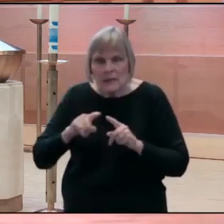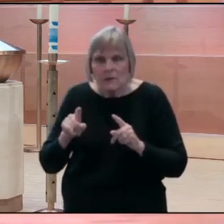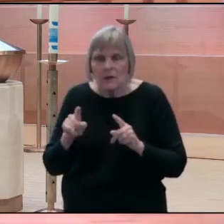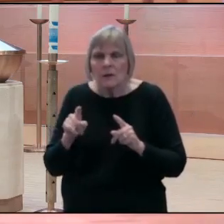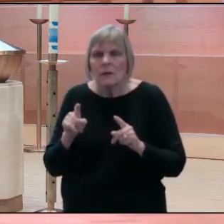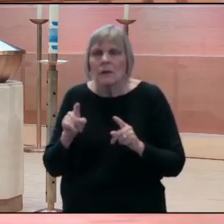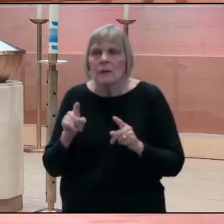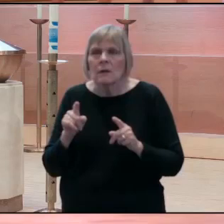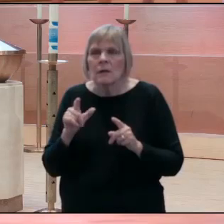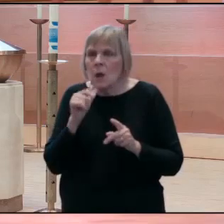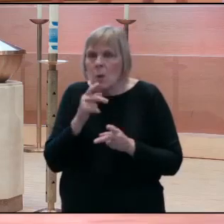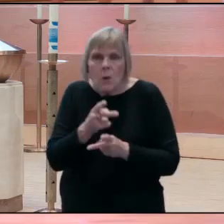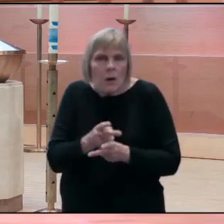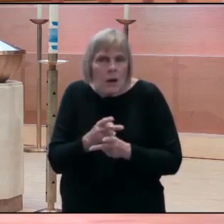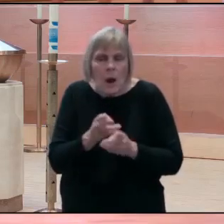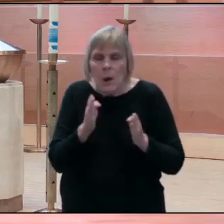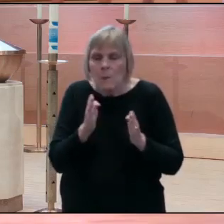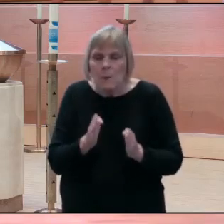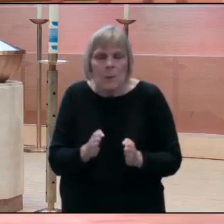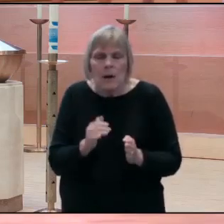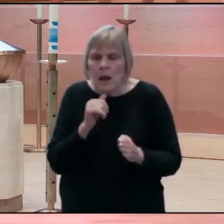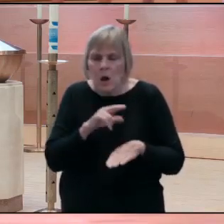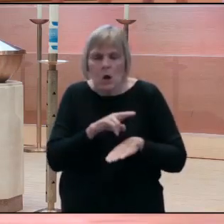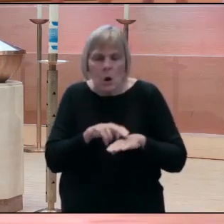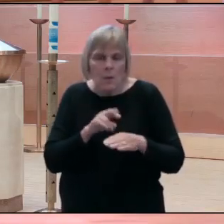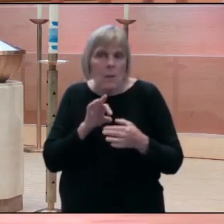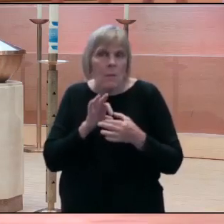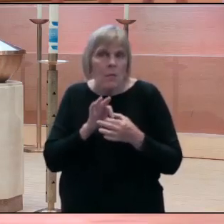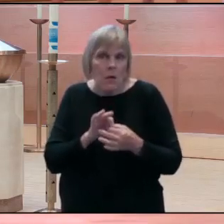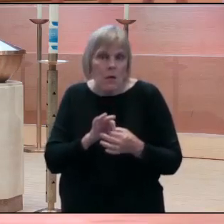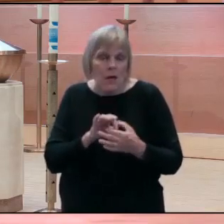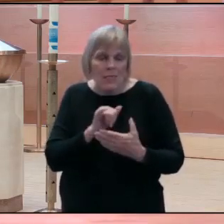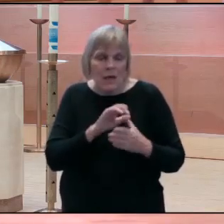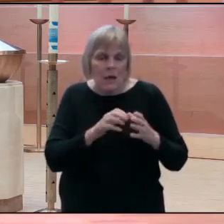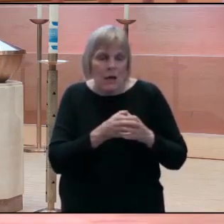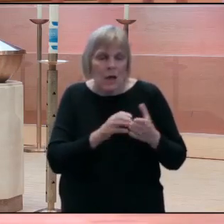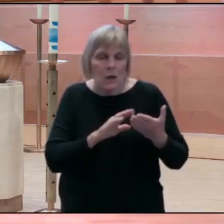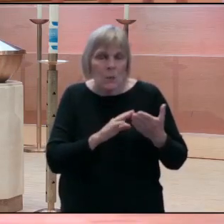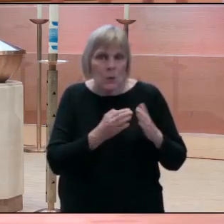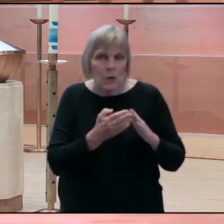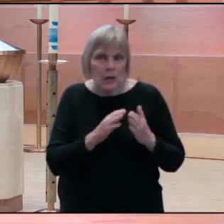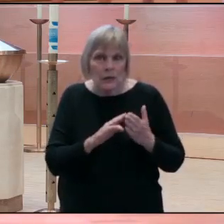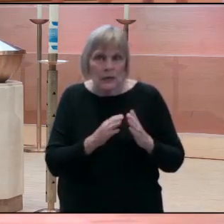You don't have any care for the person who doesn't normally belong in that community.